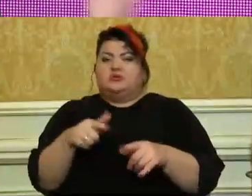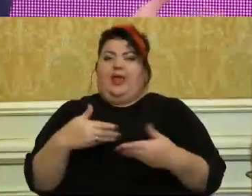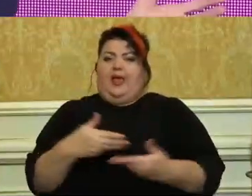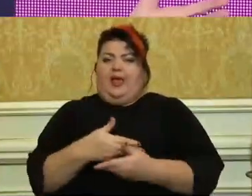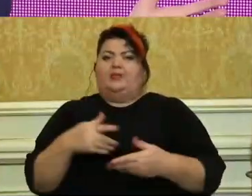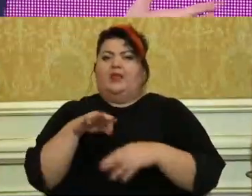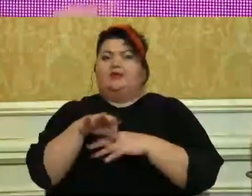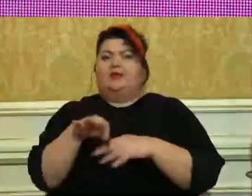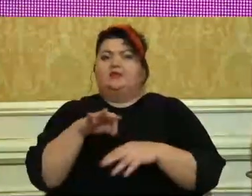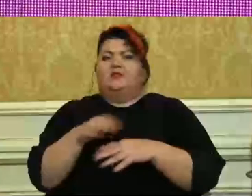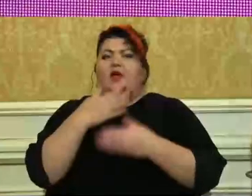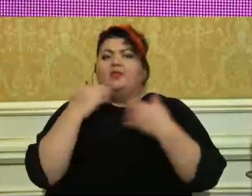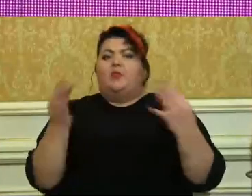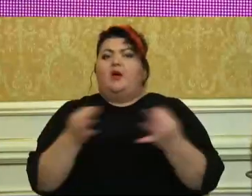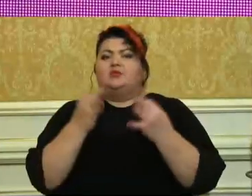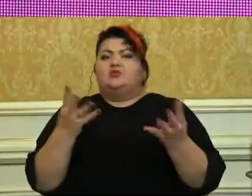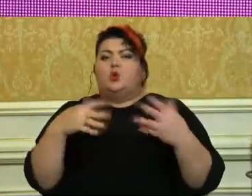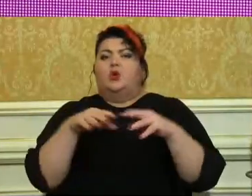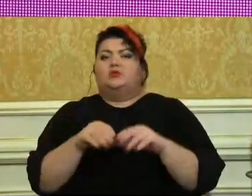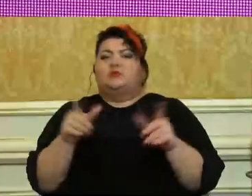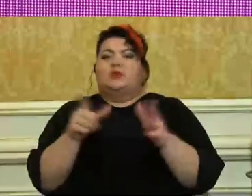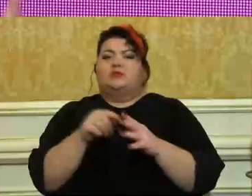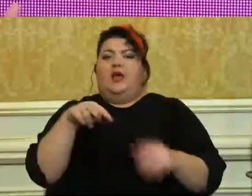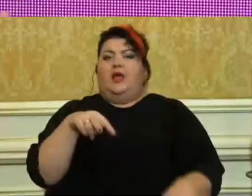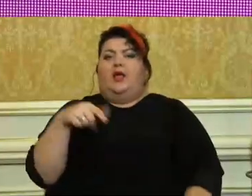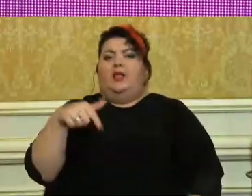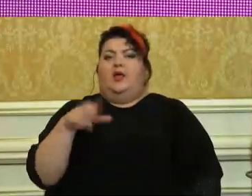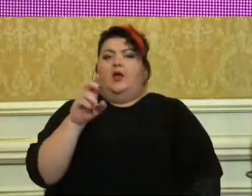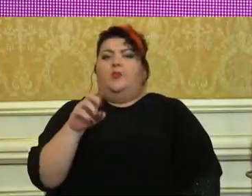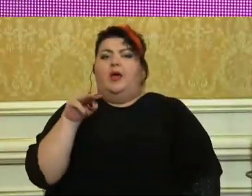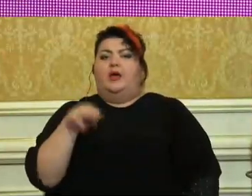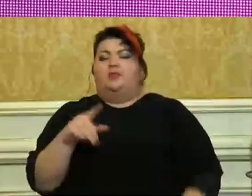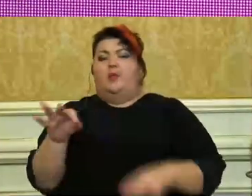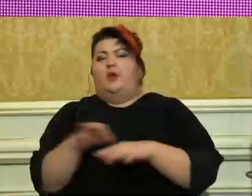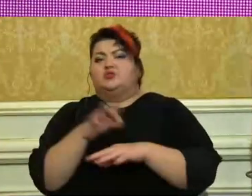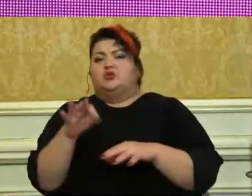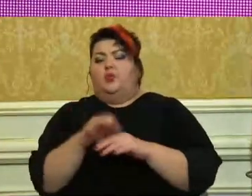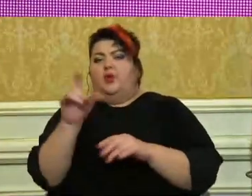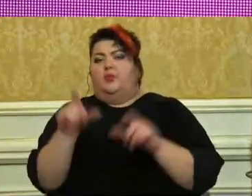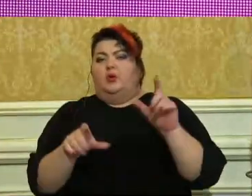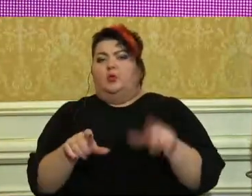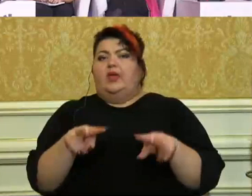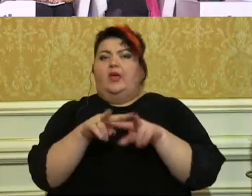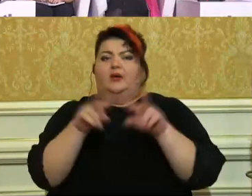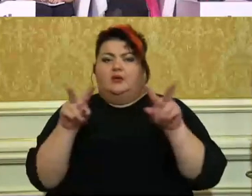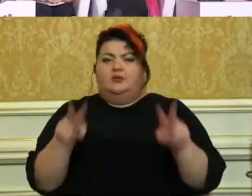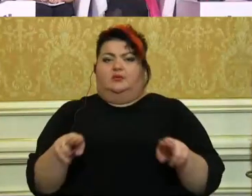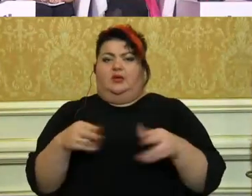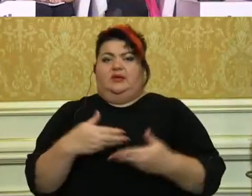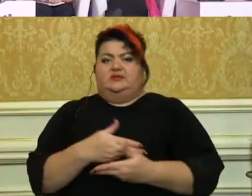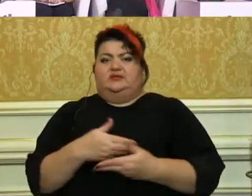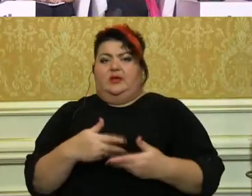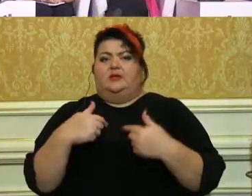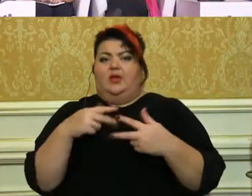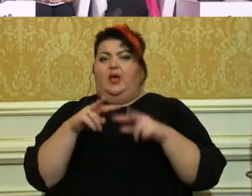same-sex marriage. All of this is absolutely nothing to do with it. It's not small me saying it. It's the Council of Europe who